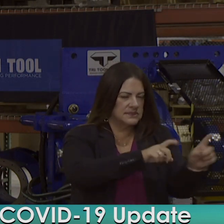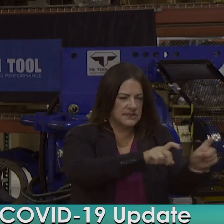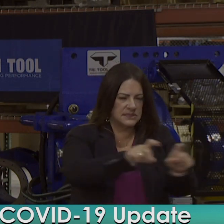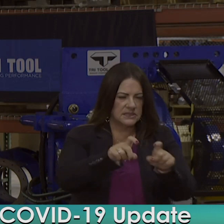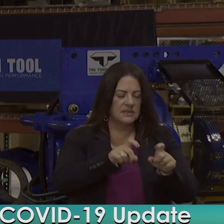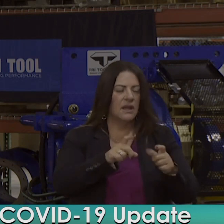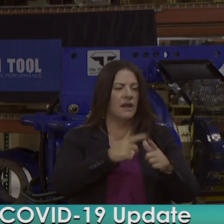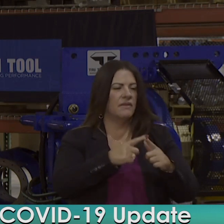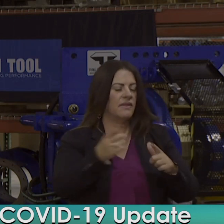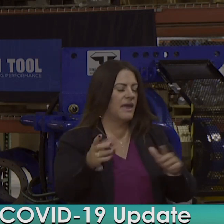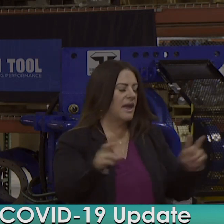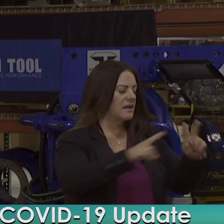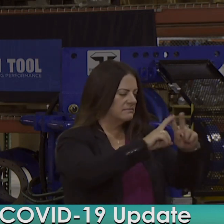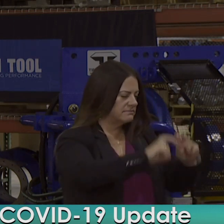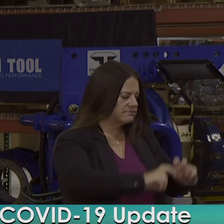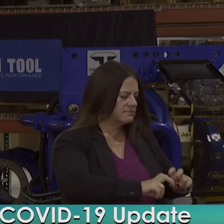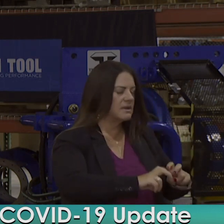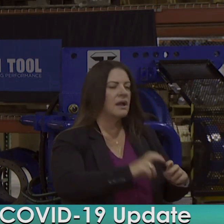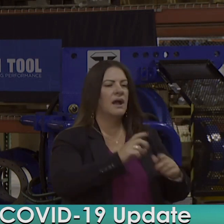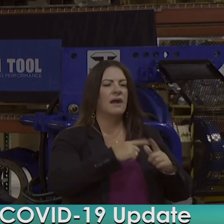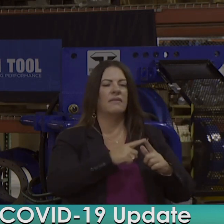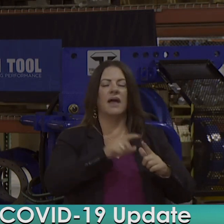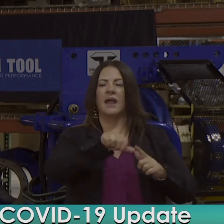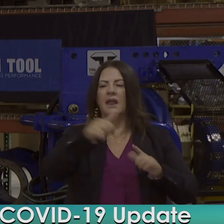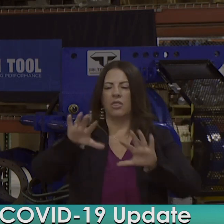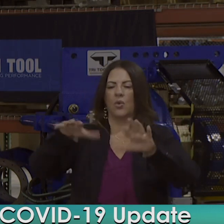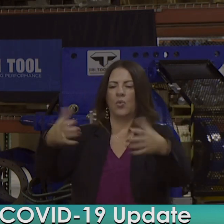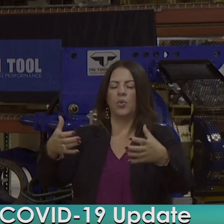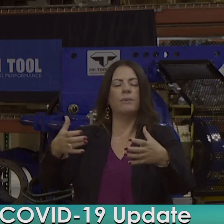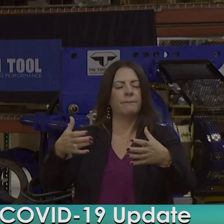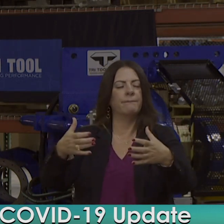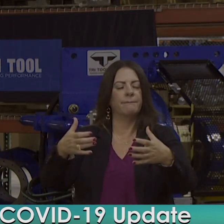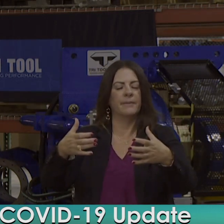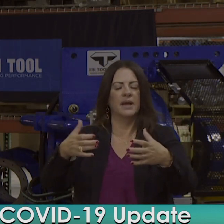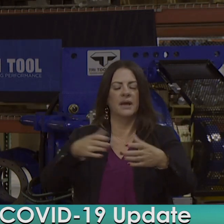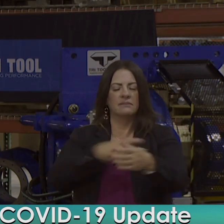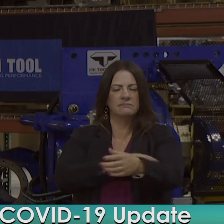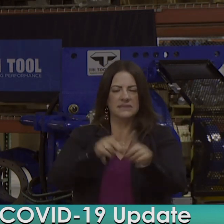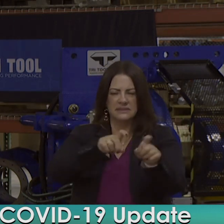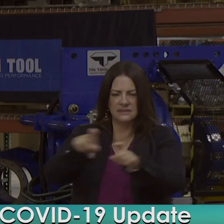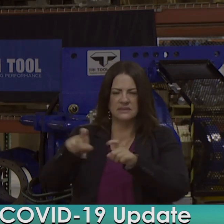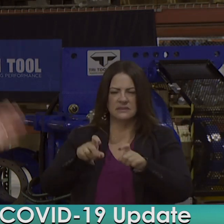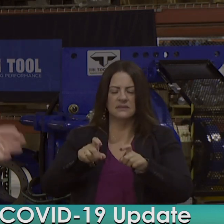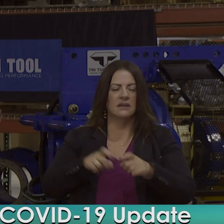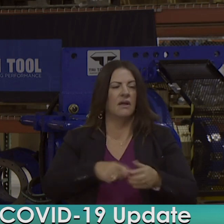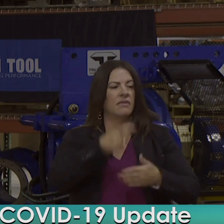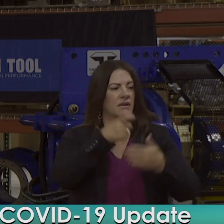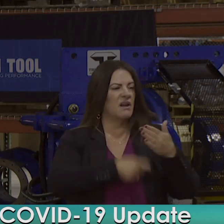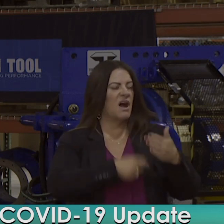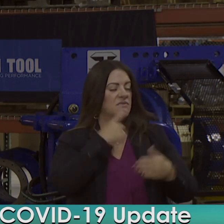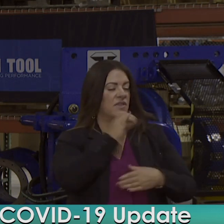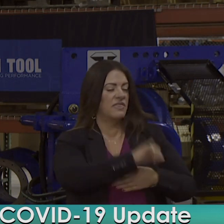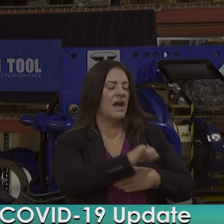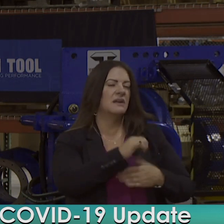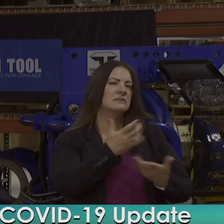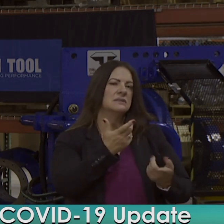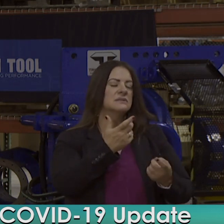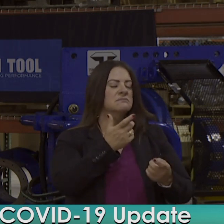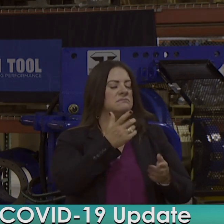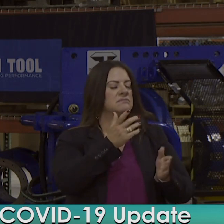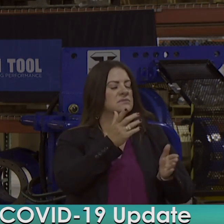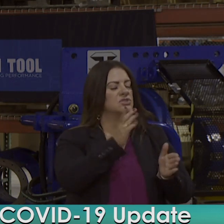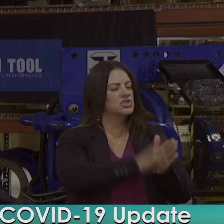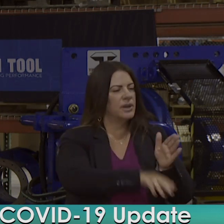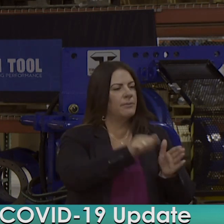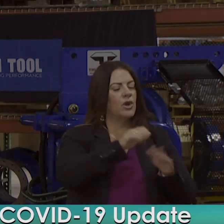sample, then you test the larger pulled sample. Cost of that is substantially lower than having an individual test.